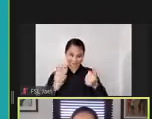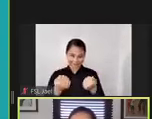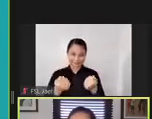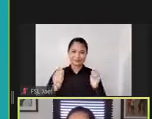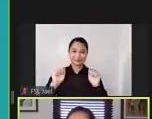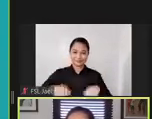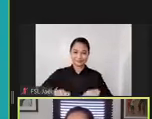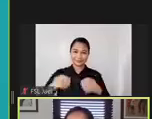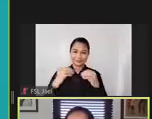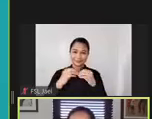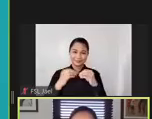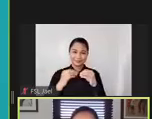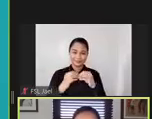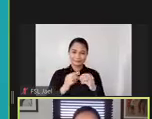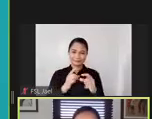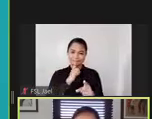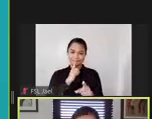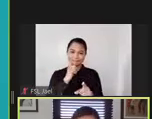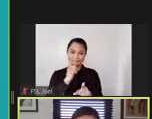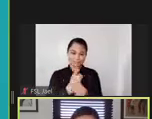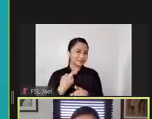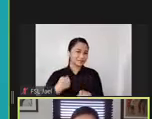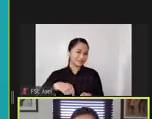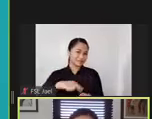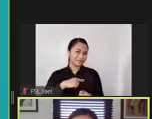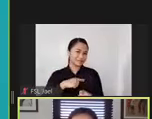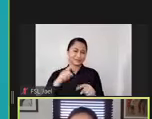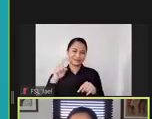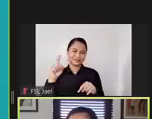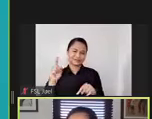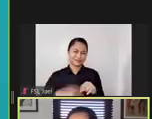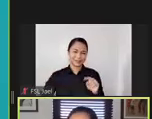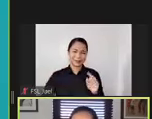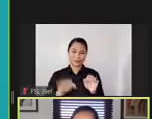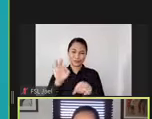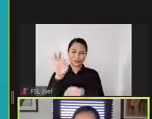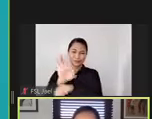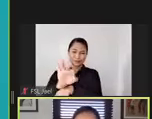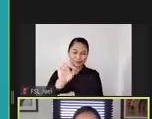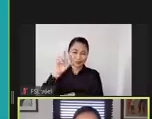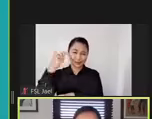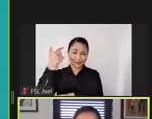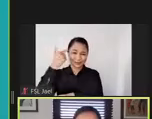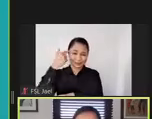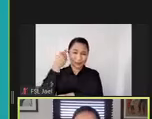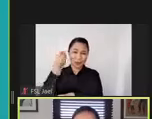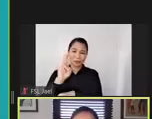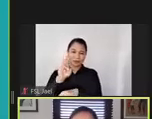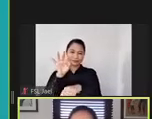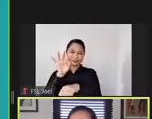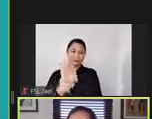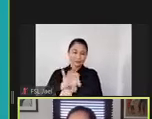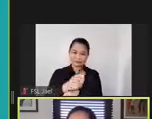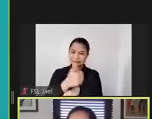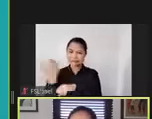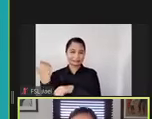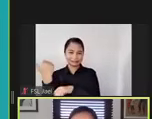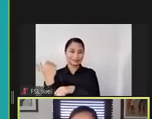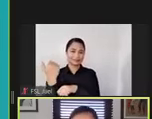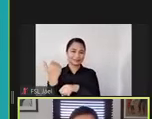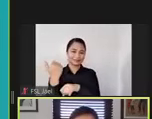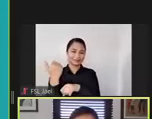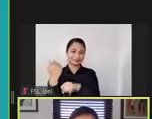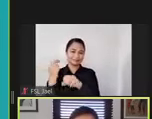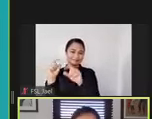other institutions to provide, especially at this stage, what it was not able to